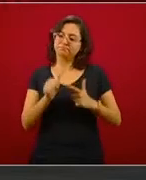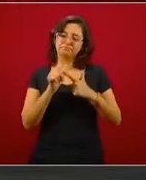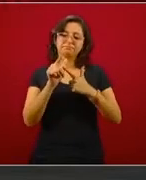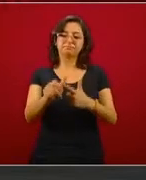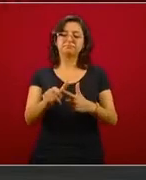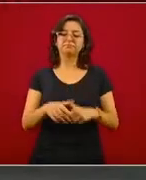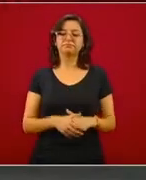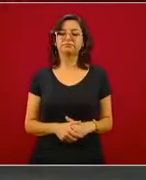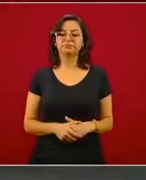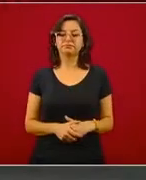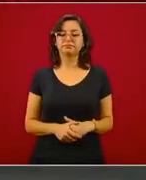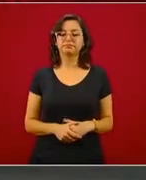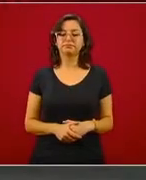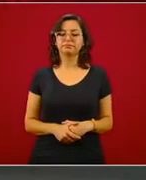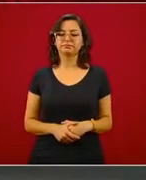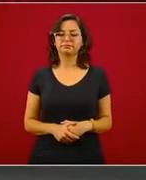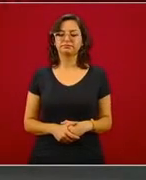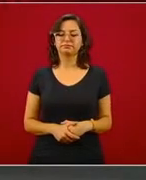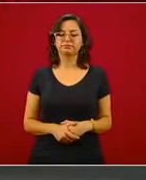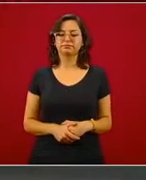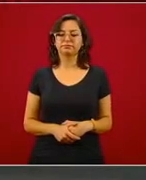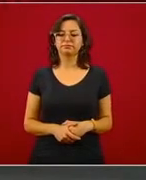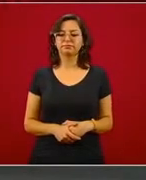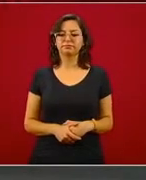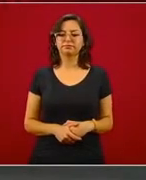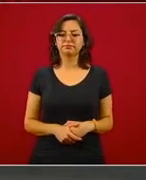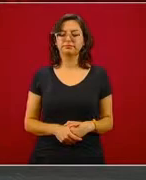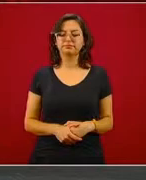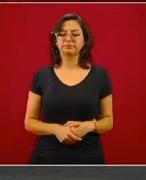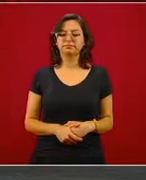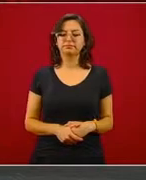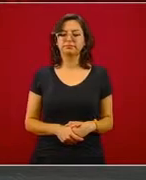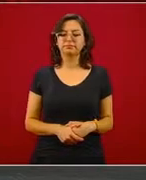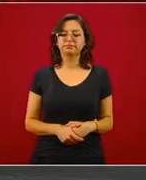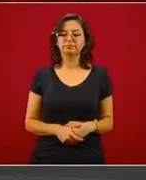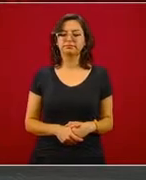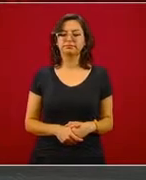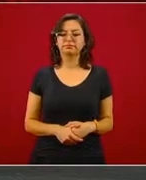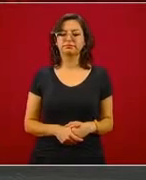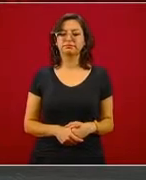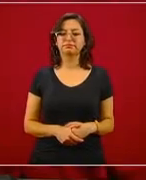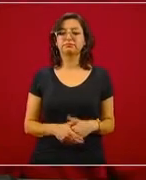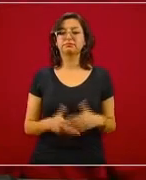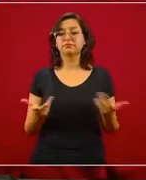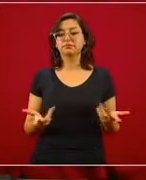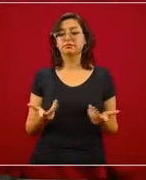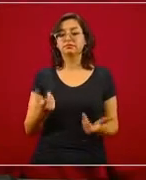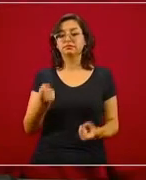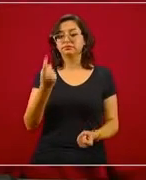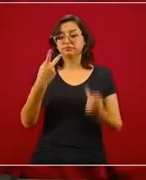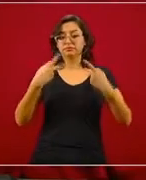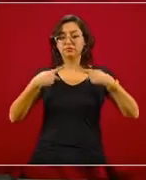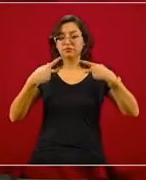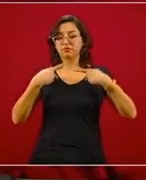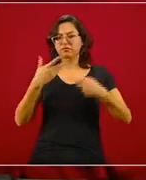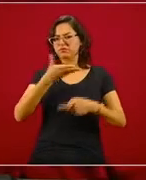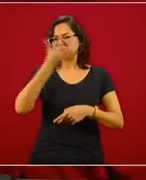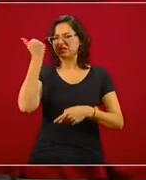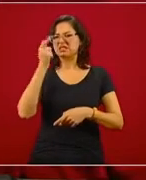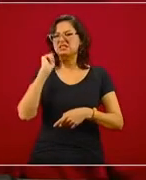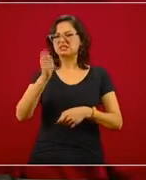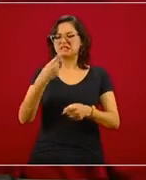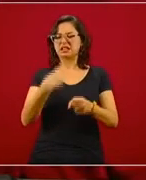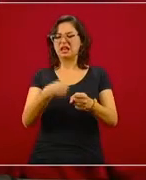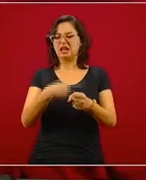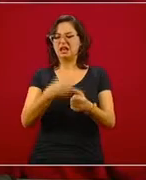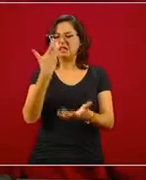we'll be using to address the behavior of the different companies. This disability, for those who